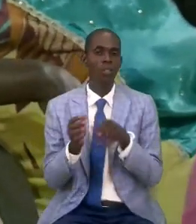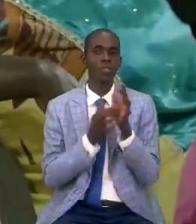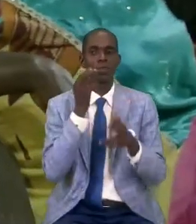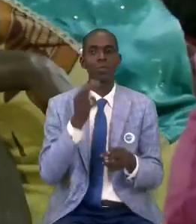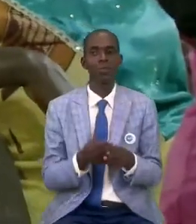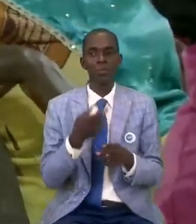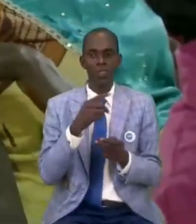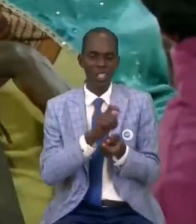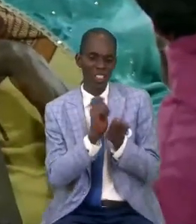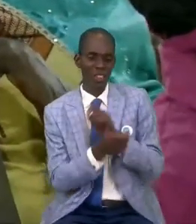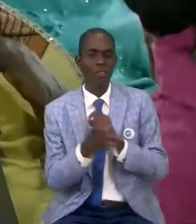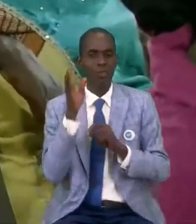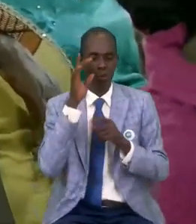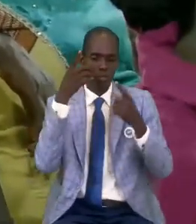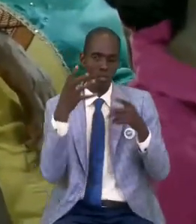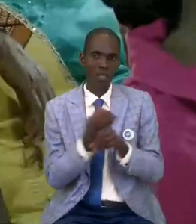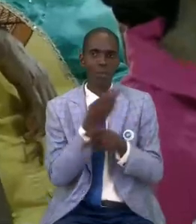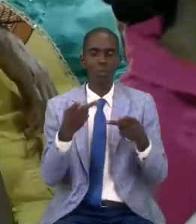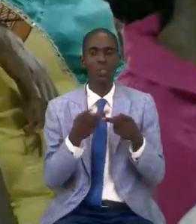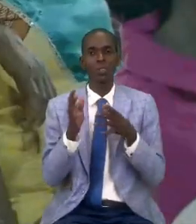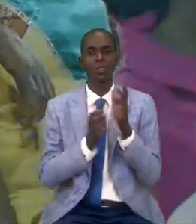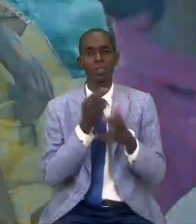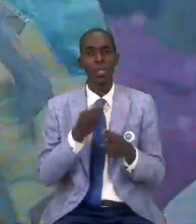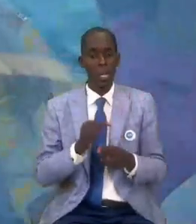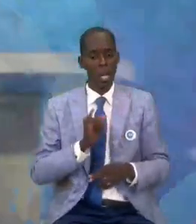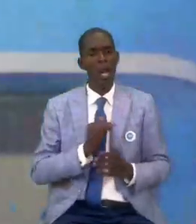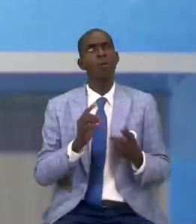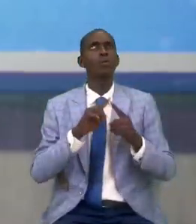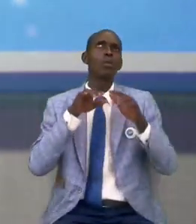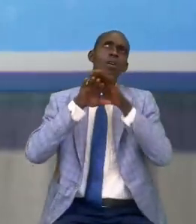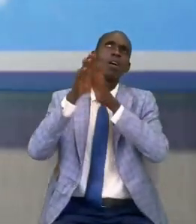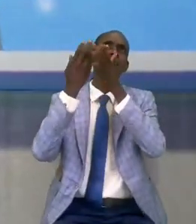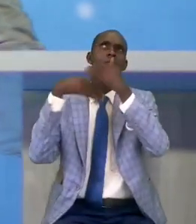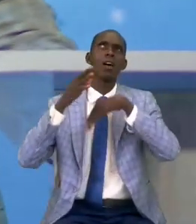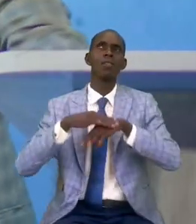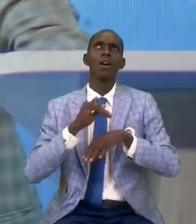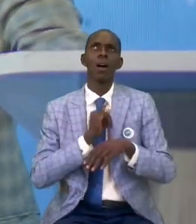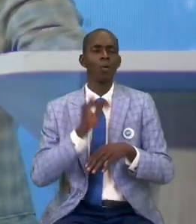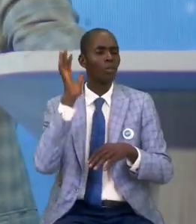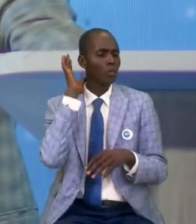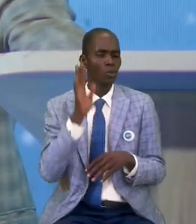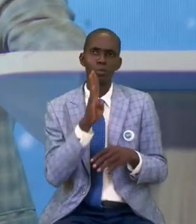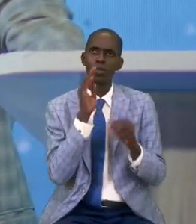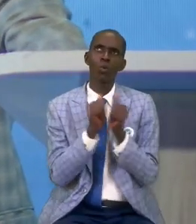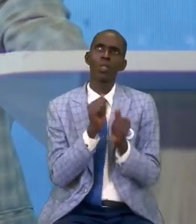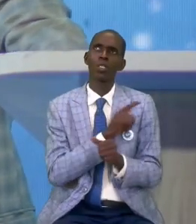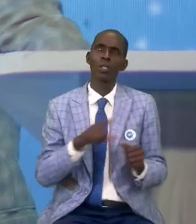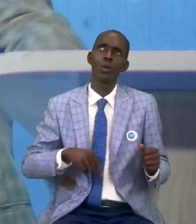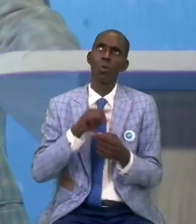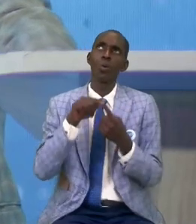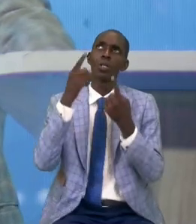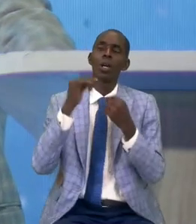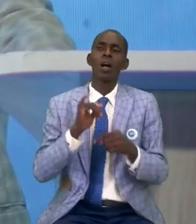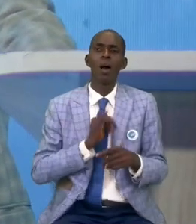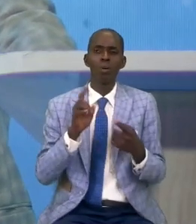I want to be with the Lord when he comes. I want to be able to sing the song of the righteous in glory.